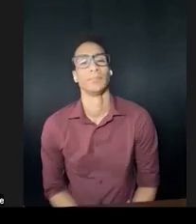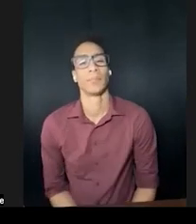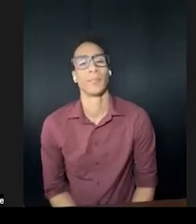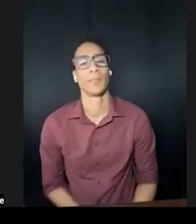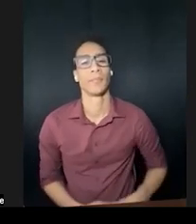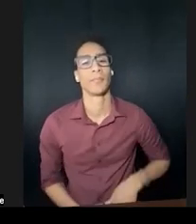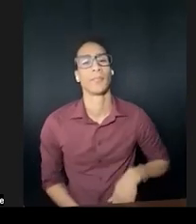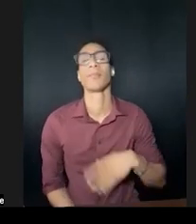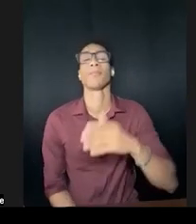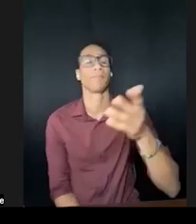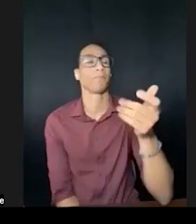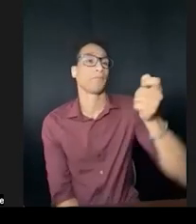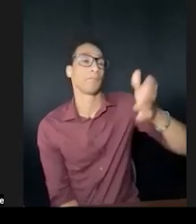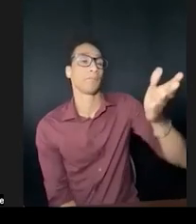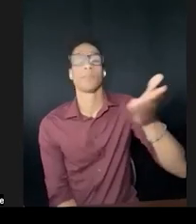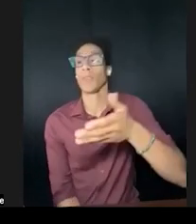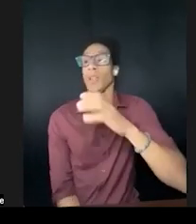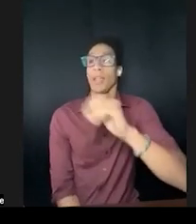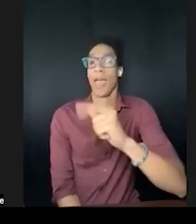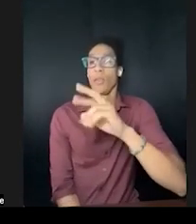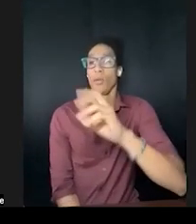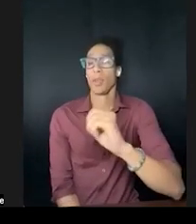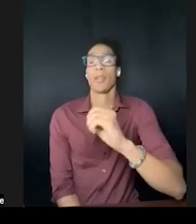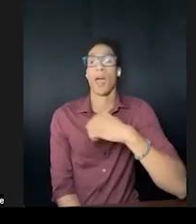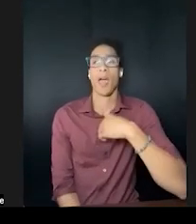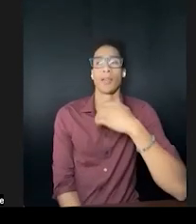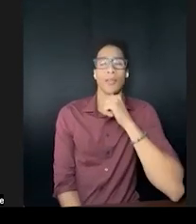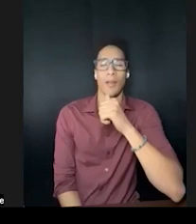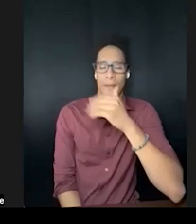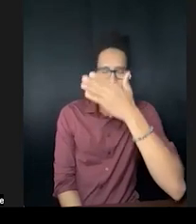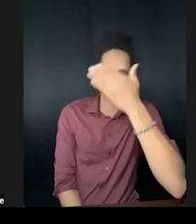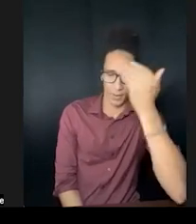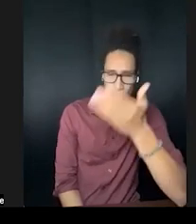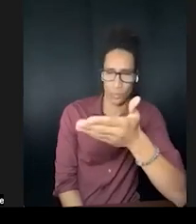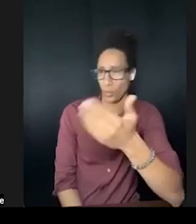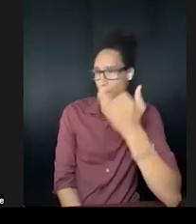And Catherine, I won't forget you if you have closing thoughts after Chad speaks.